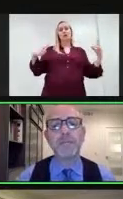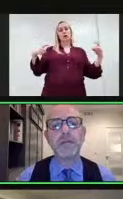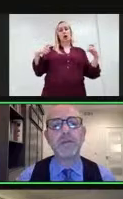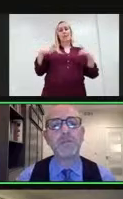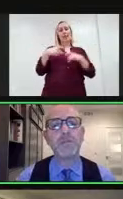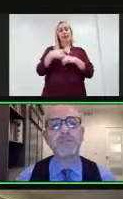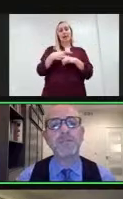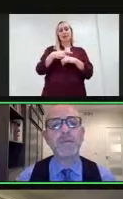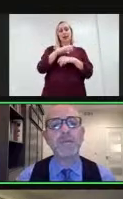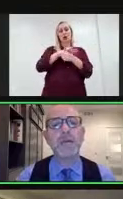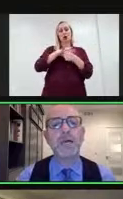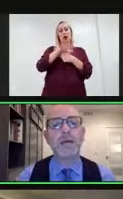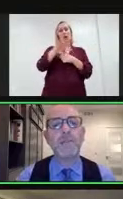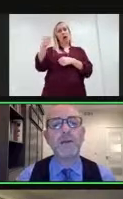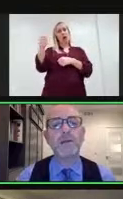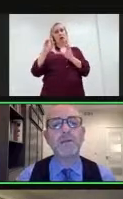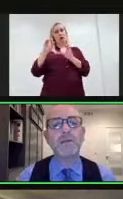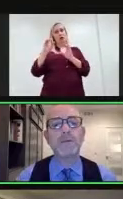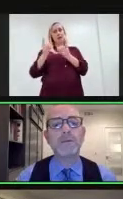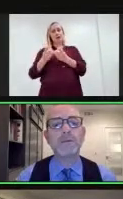also say in other districts,